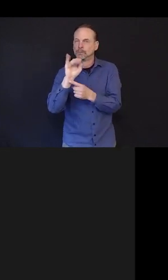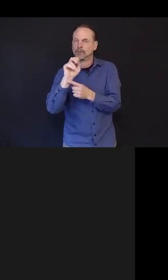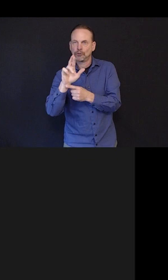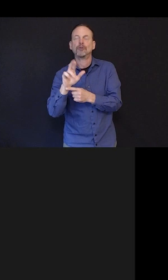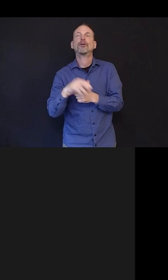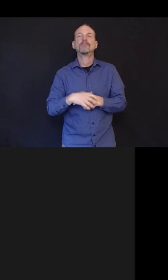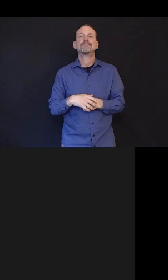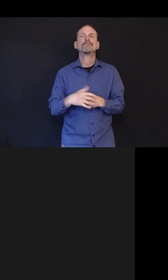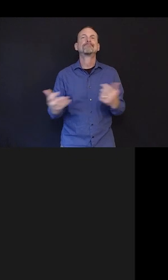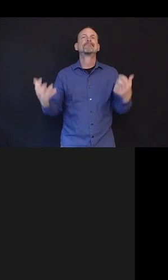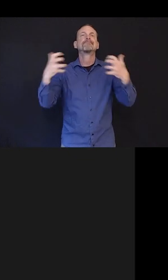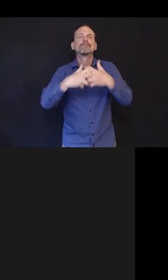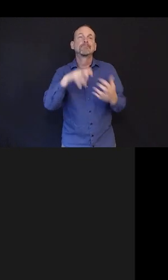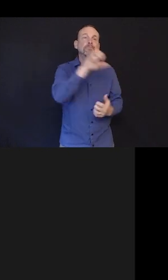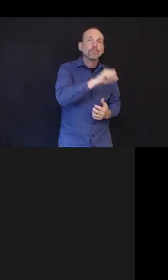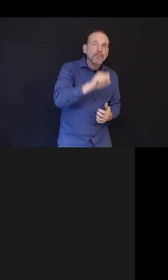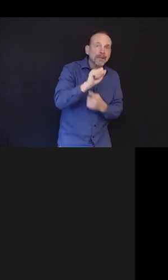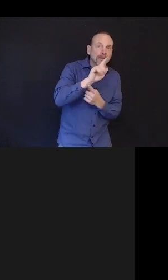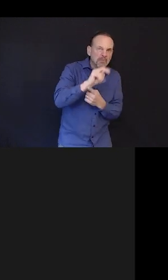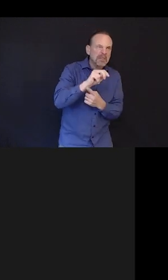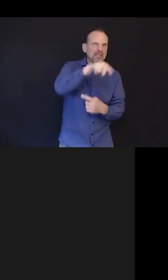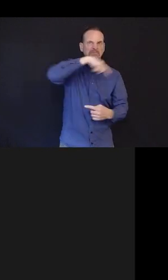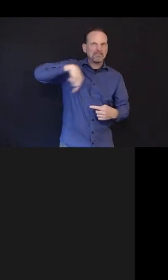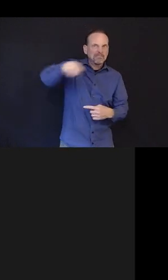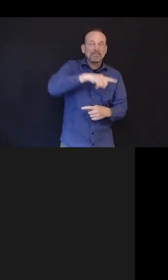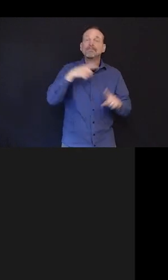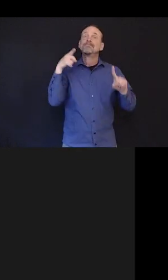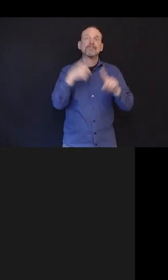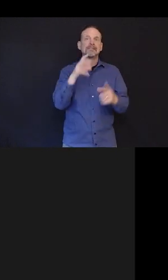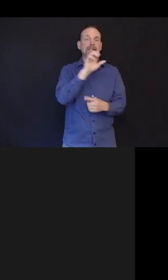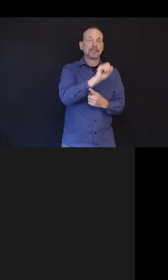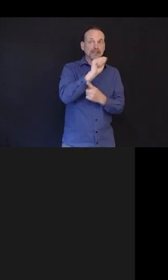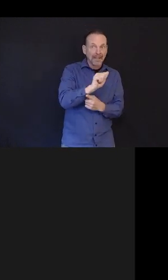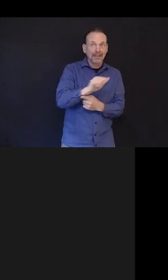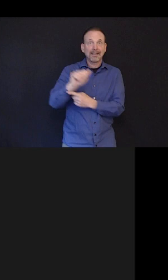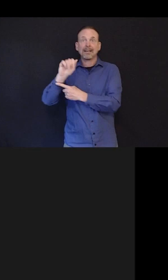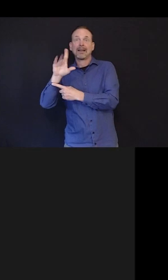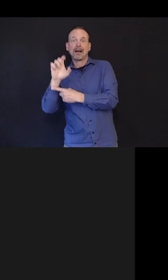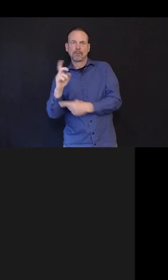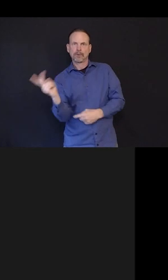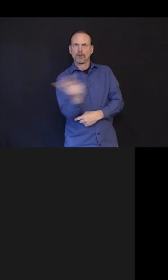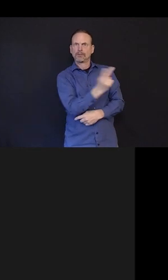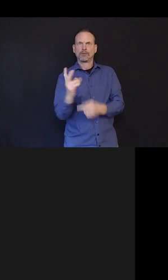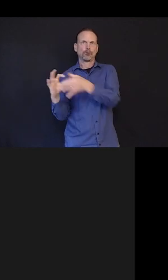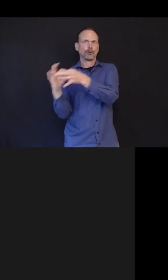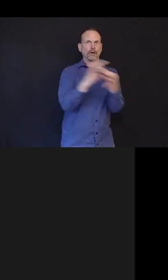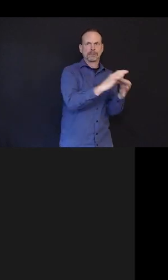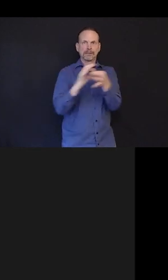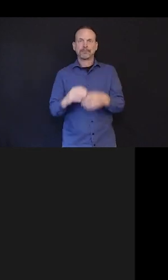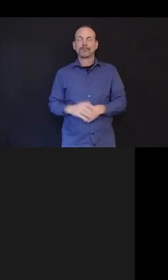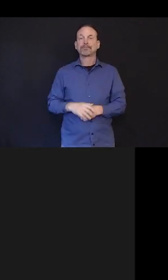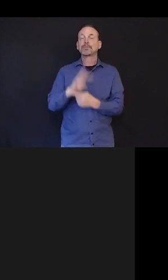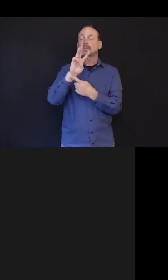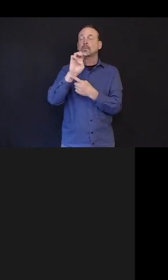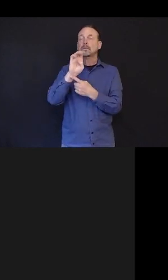are hosting a webinar with the Social Security Administration, specifically on the SSA and